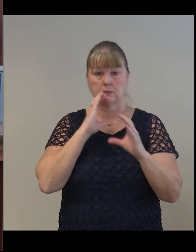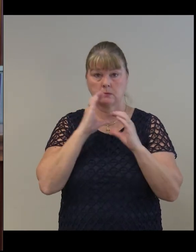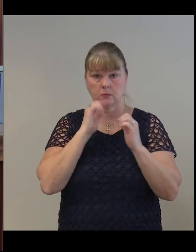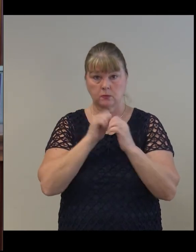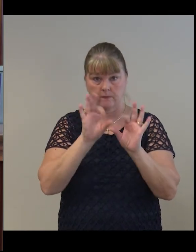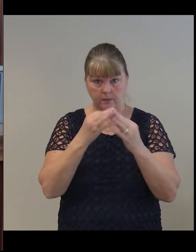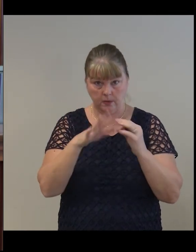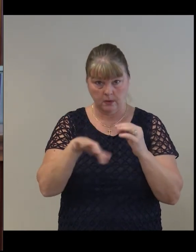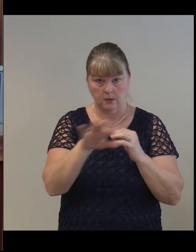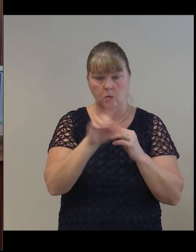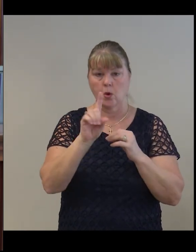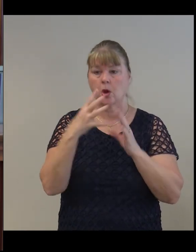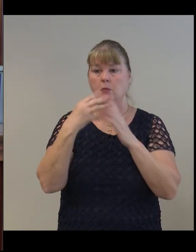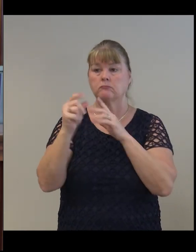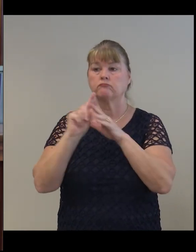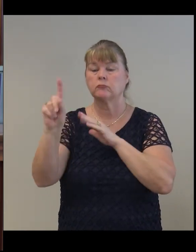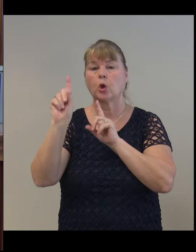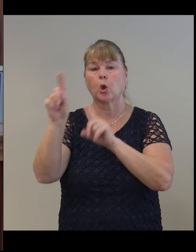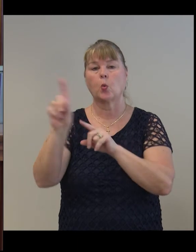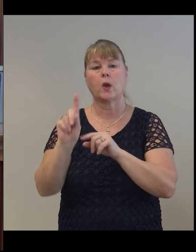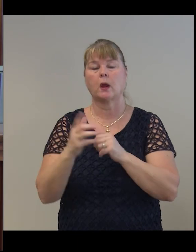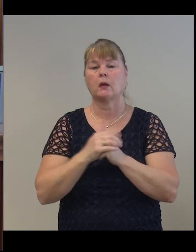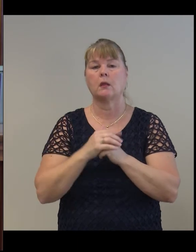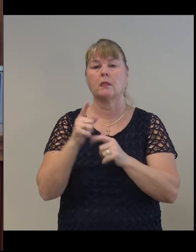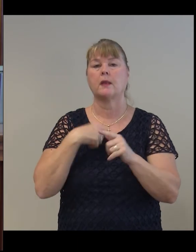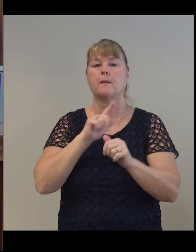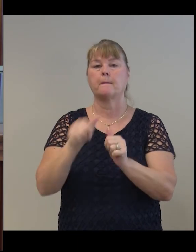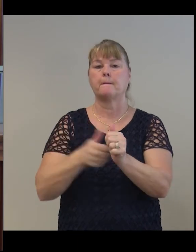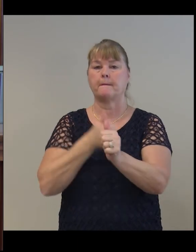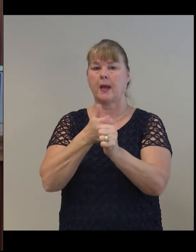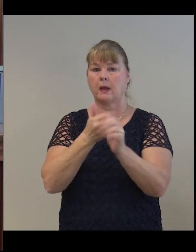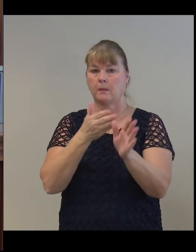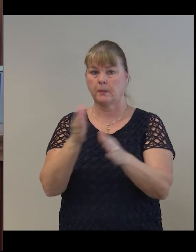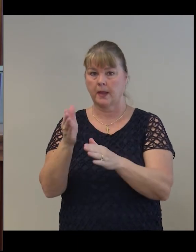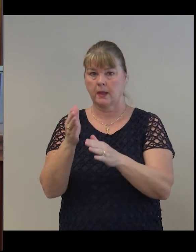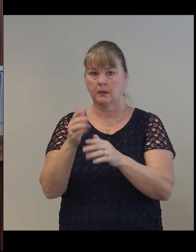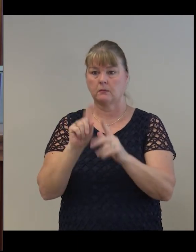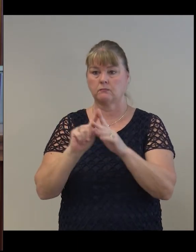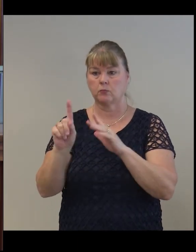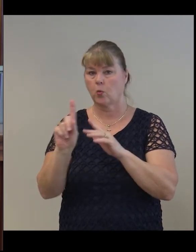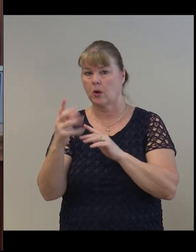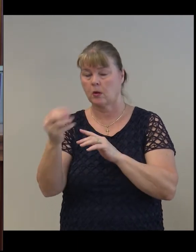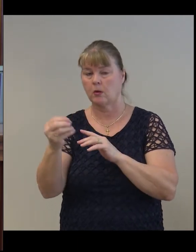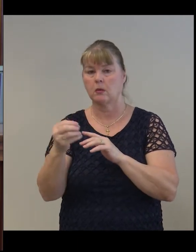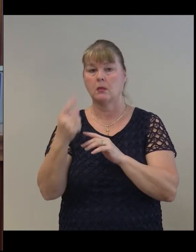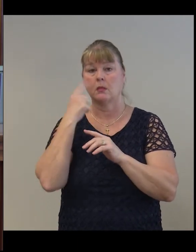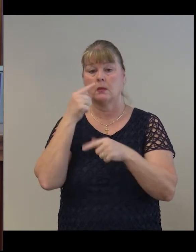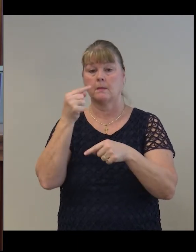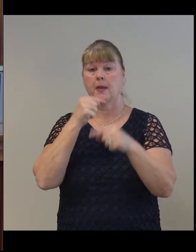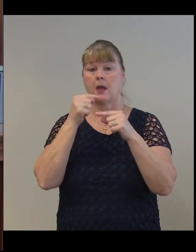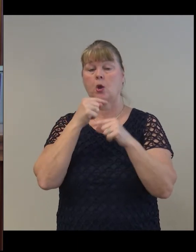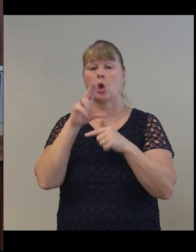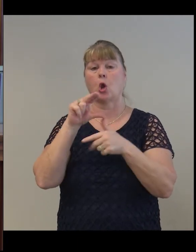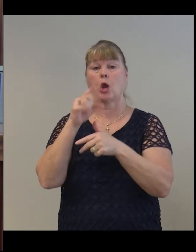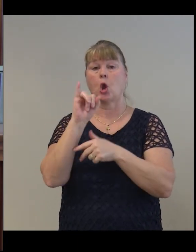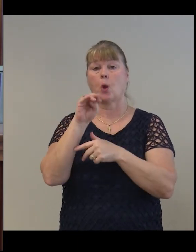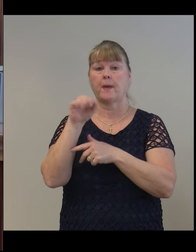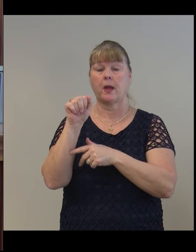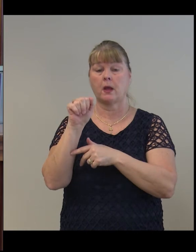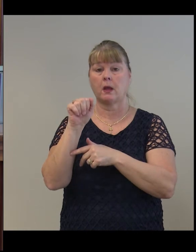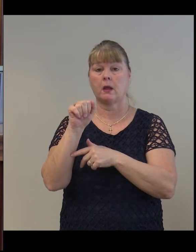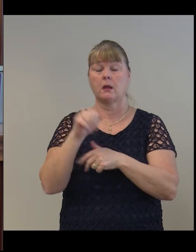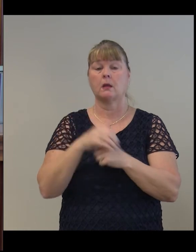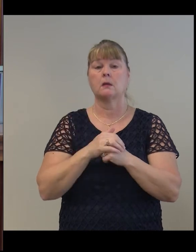those conversations of where will you evacuate, and then have a backup plan for where you'll evacuate. Let's think back to